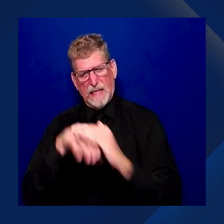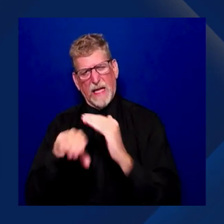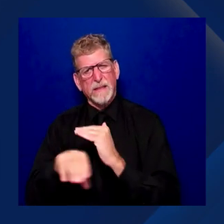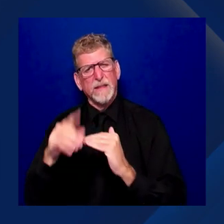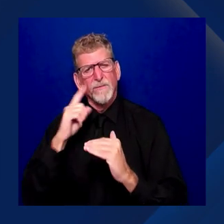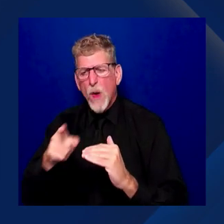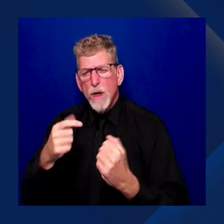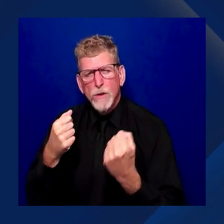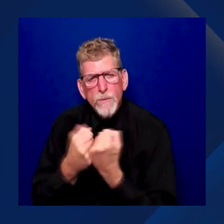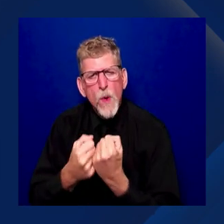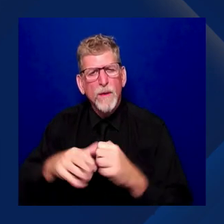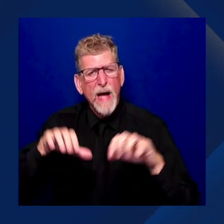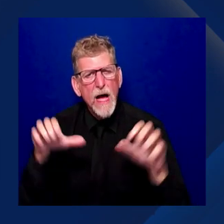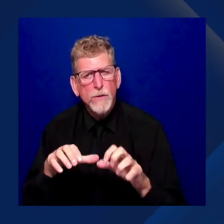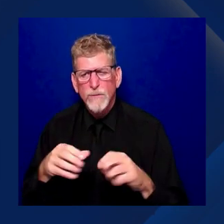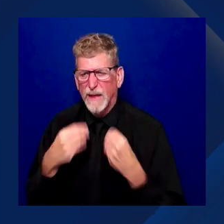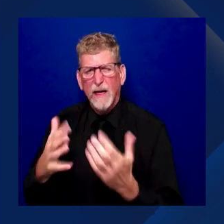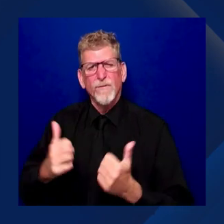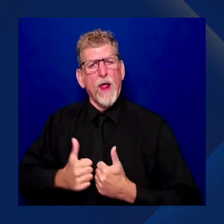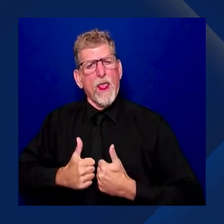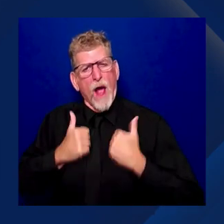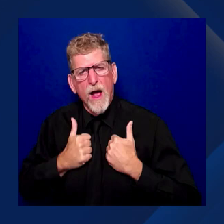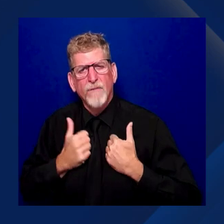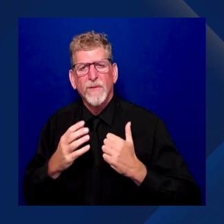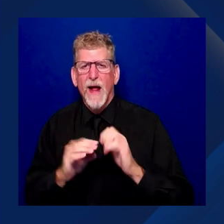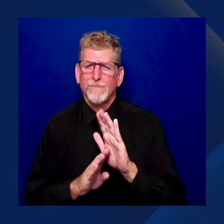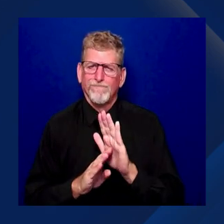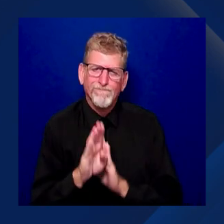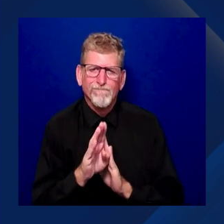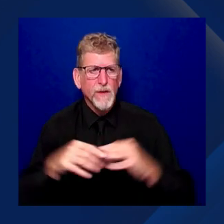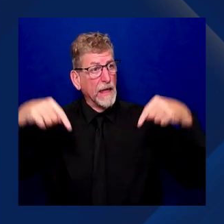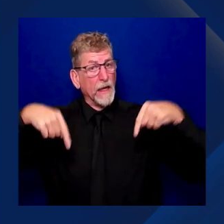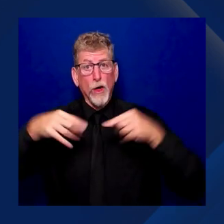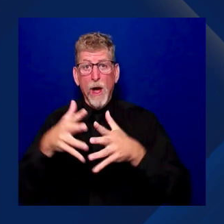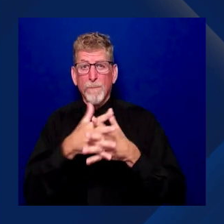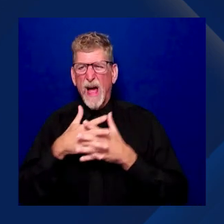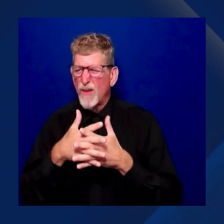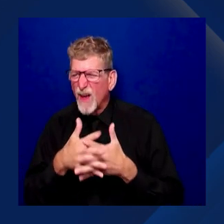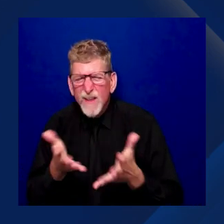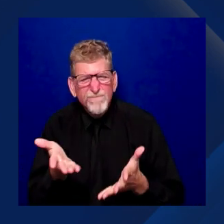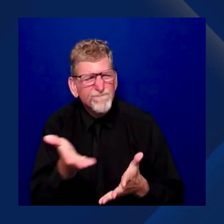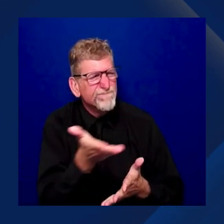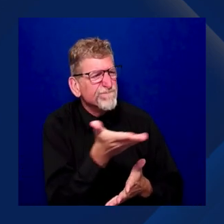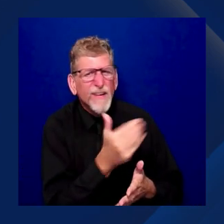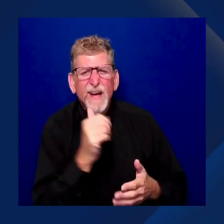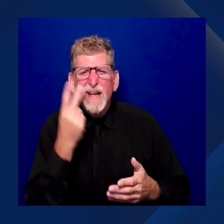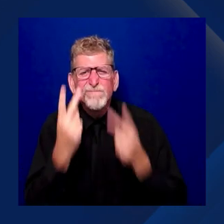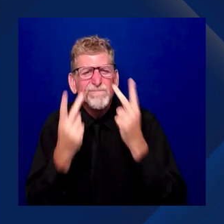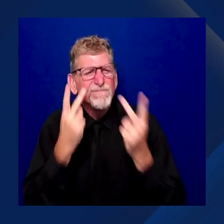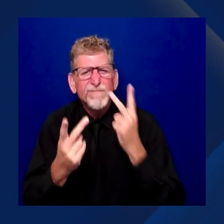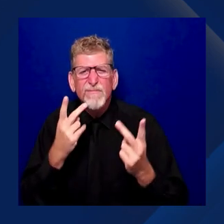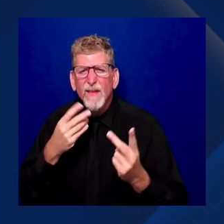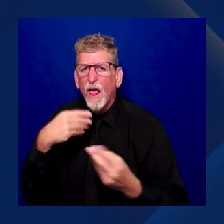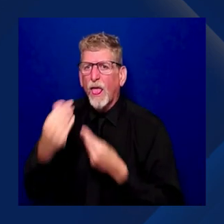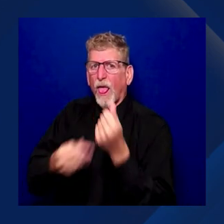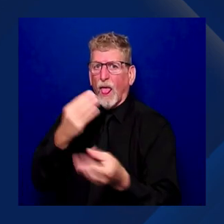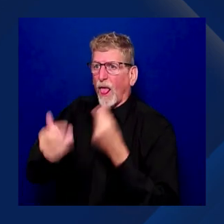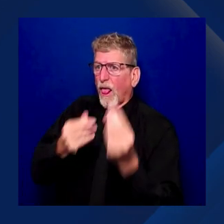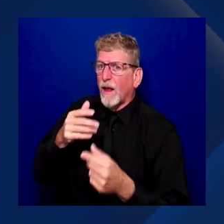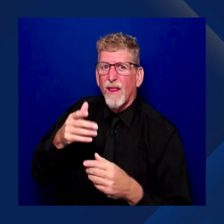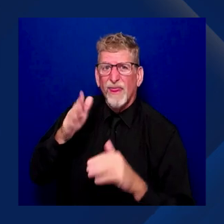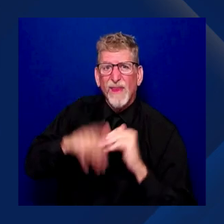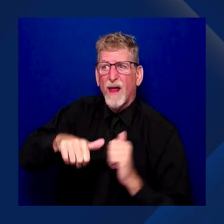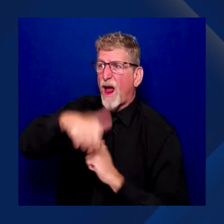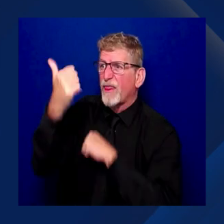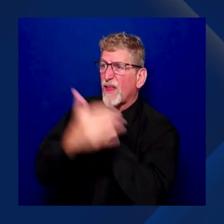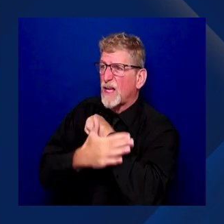this is not always the case. We spend more money than any other country in the world on maternity care. And yet, right now, a woman is twice